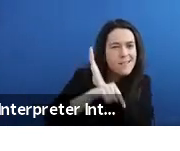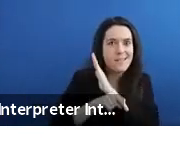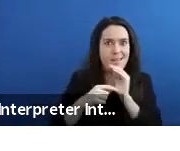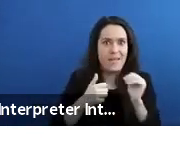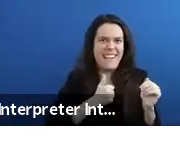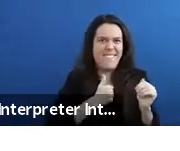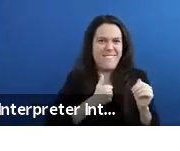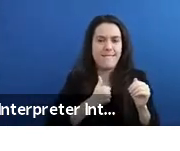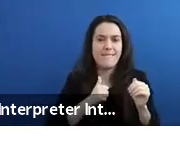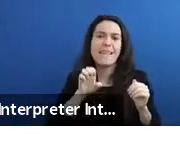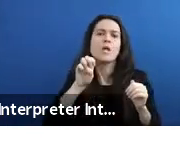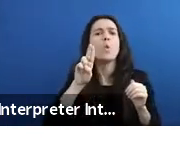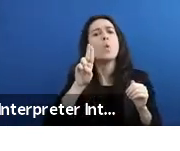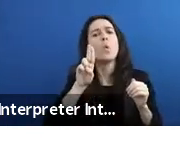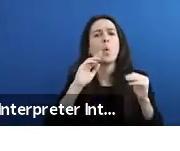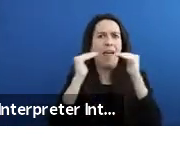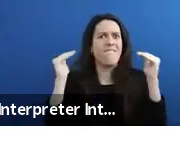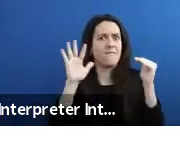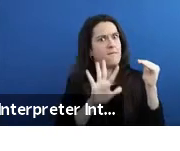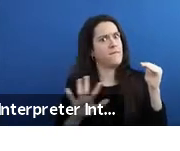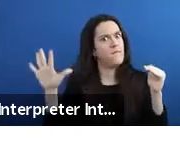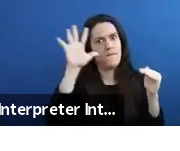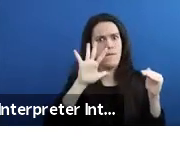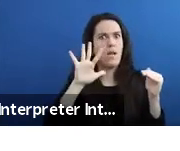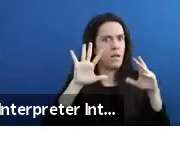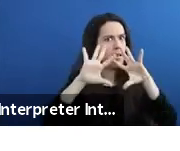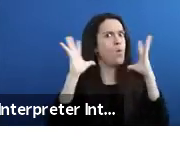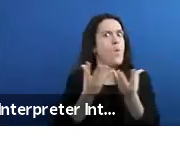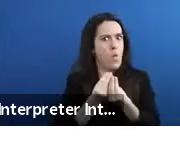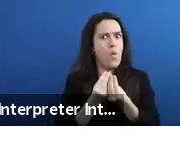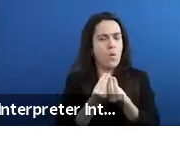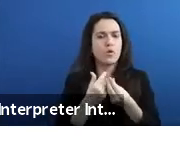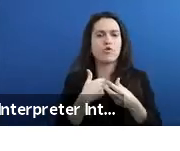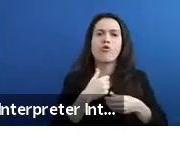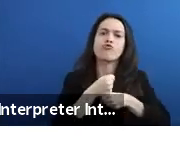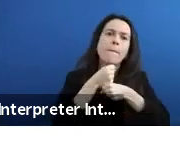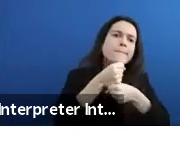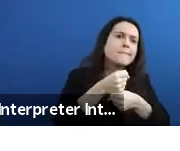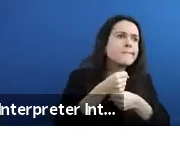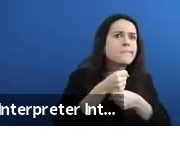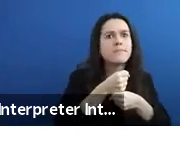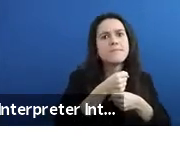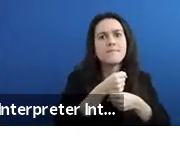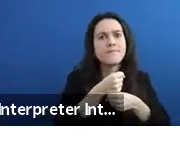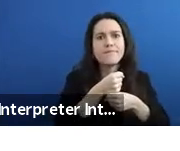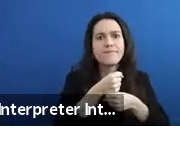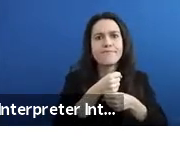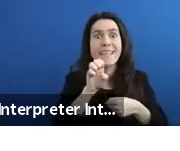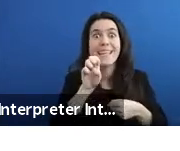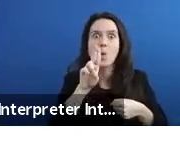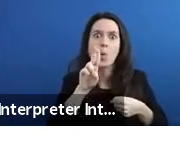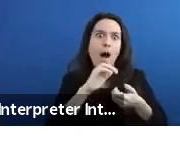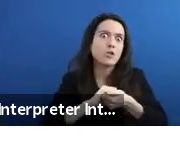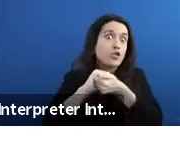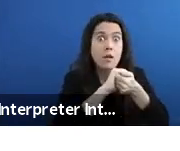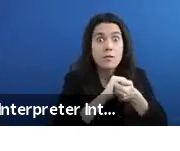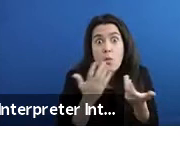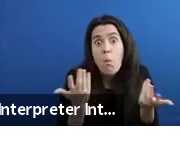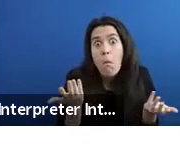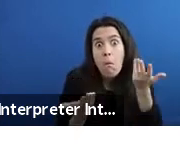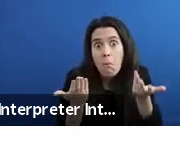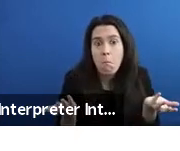EU level interviews with representatives of EU level associations, as well